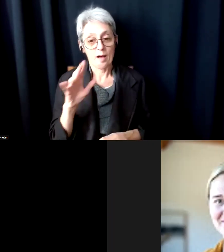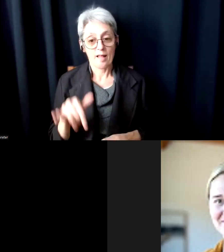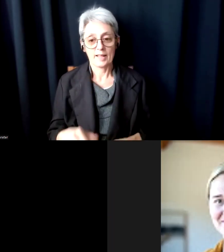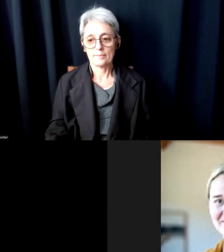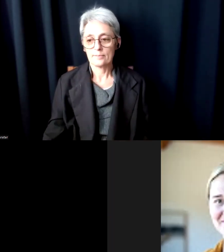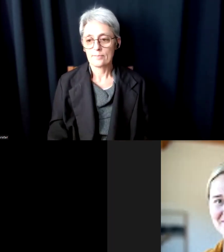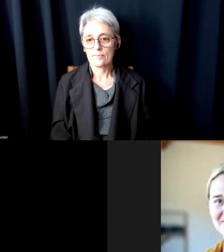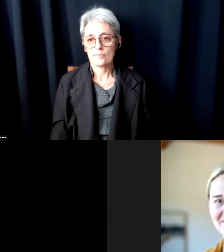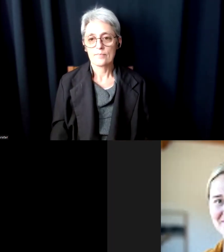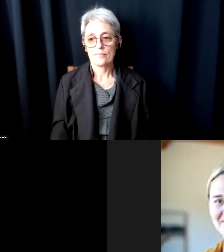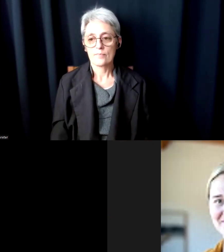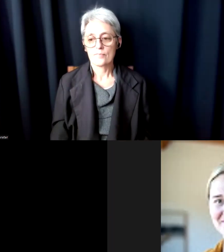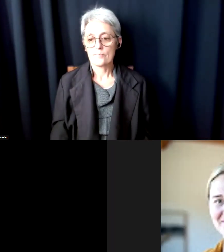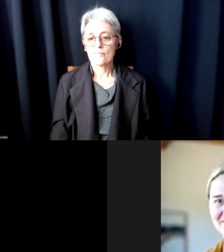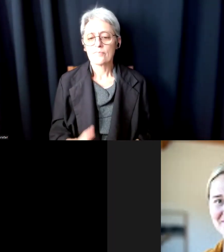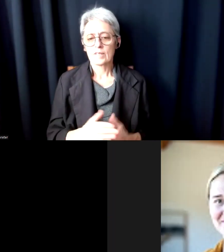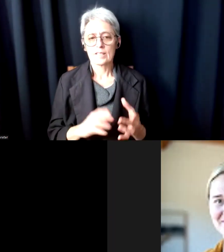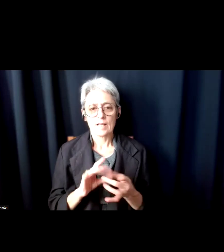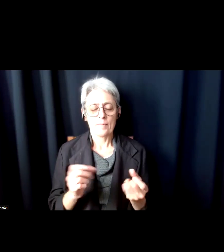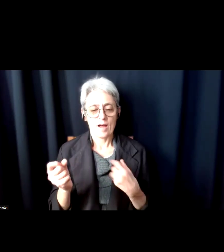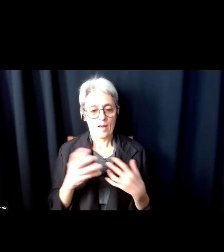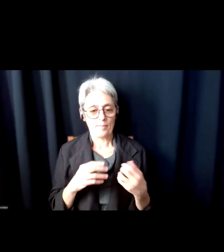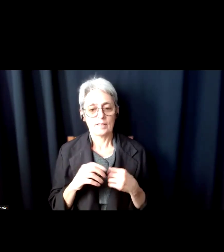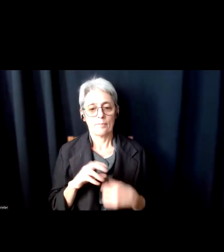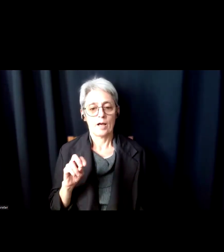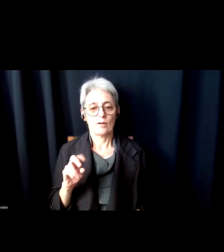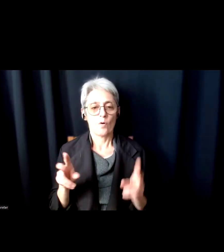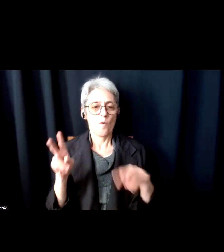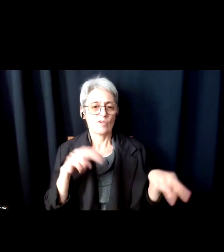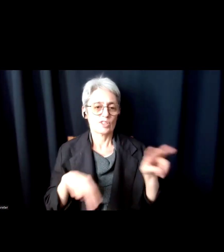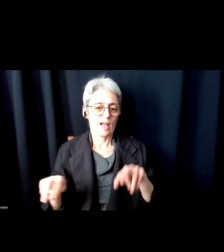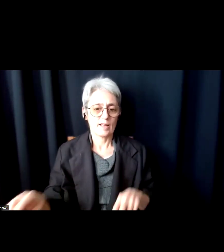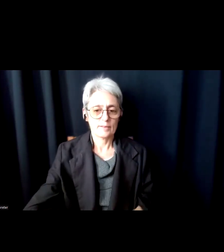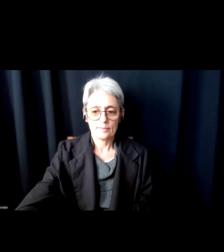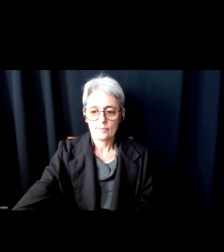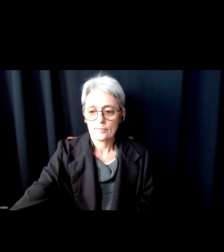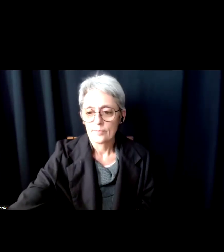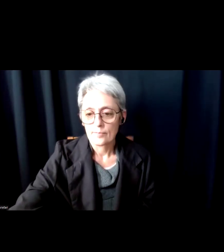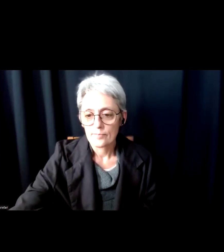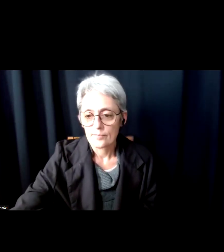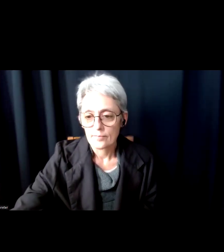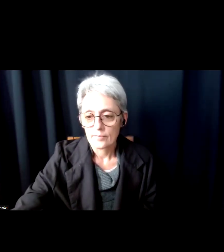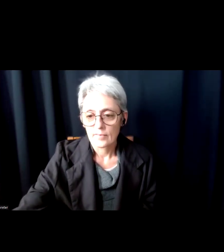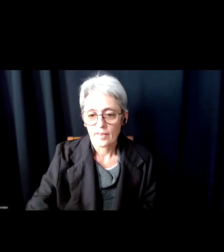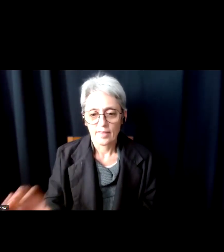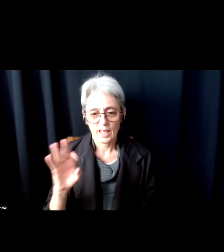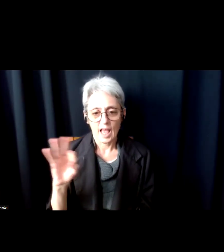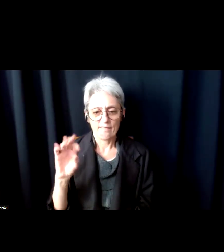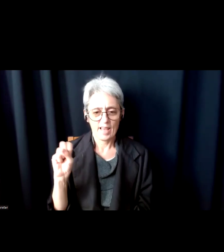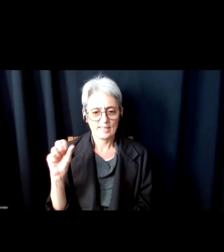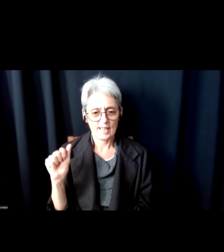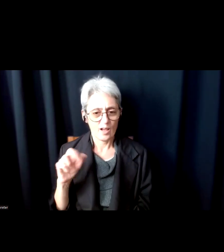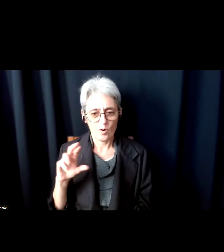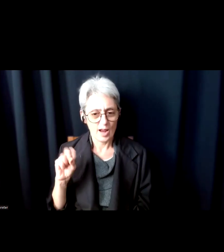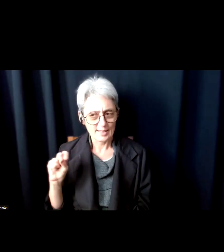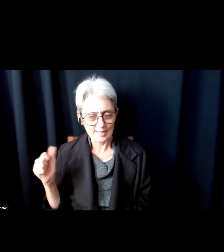And there were some comments and questions about oversight of the FSA in states. And I'm